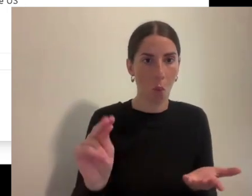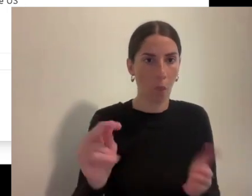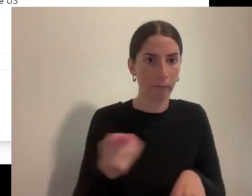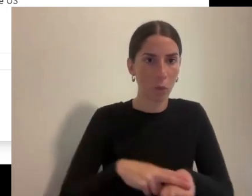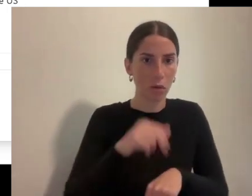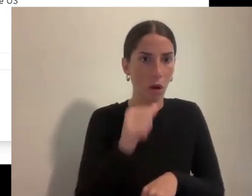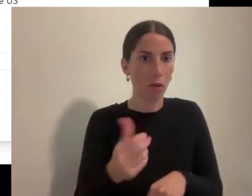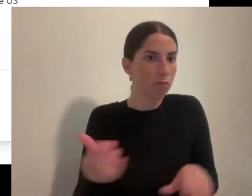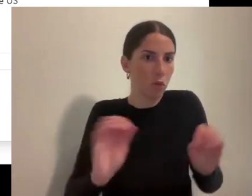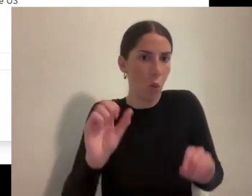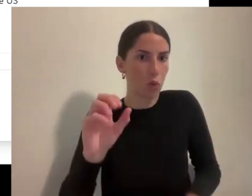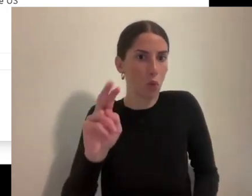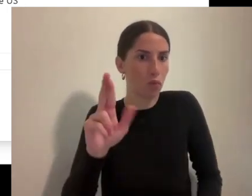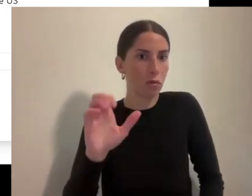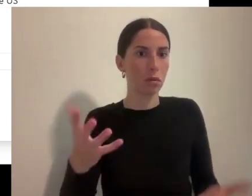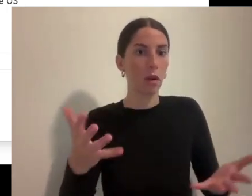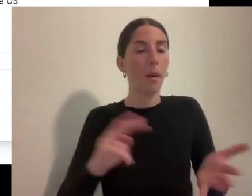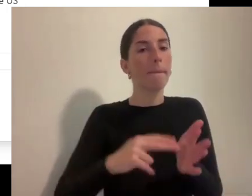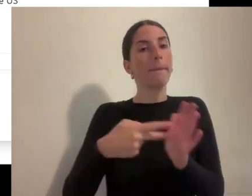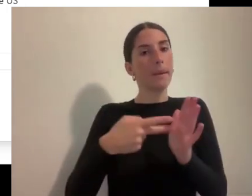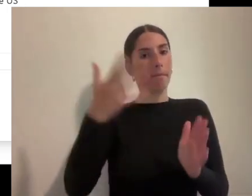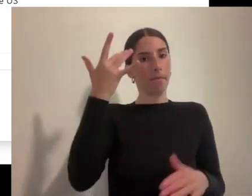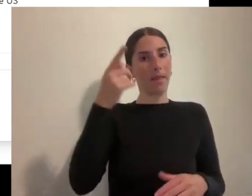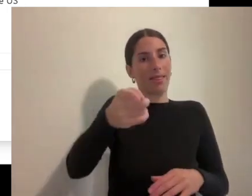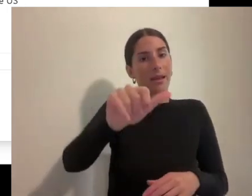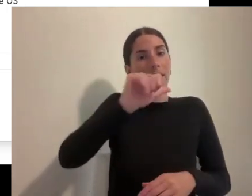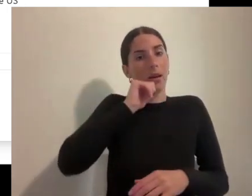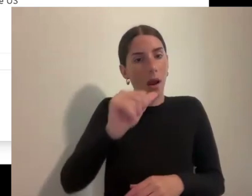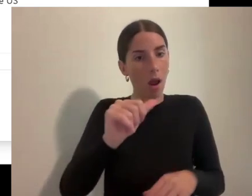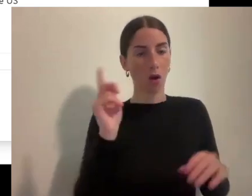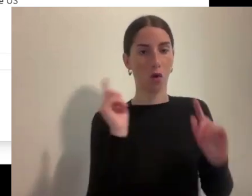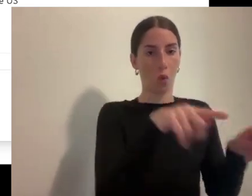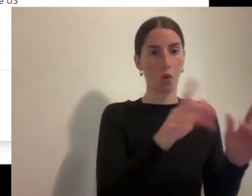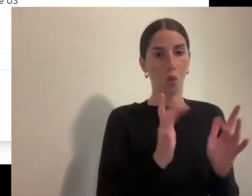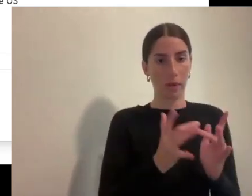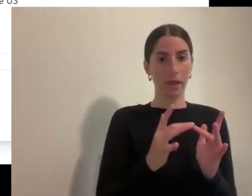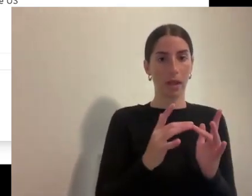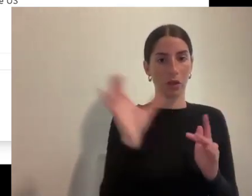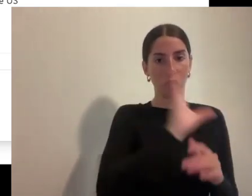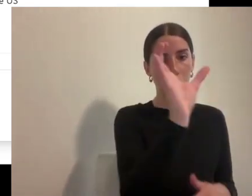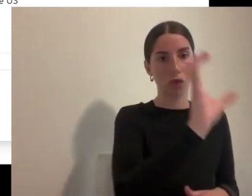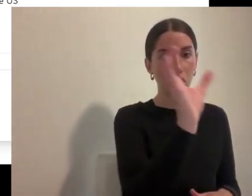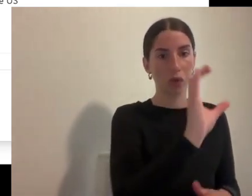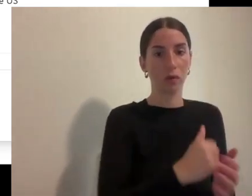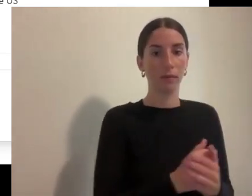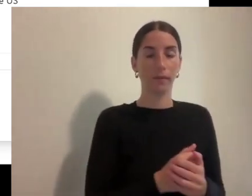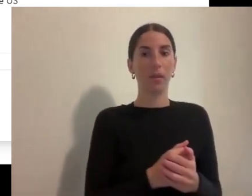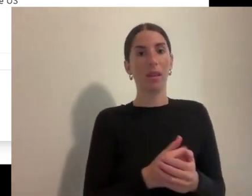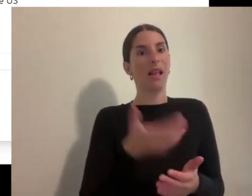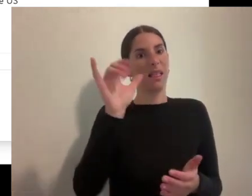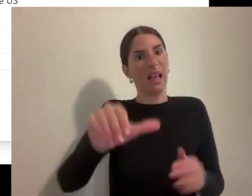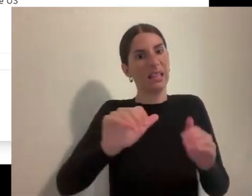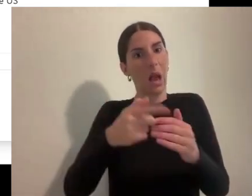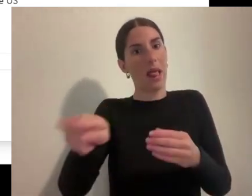no sources because this didn't do a web search. So that is what lets you know that there was no web